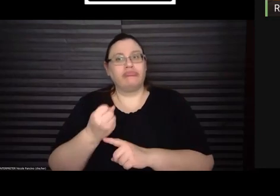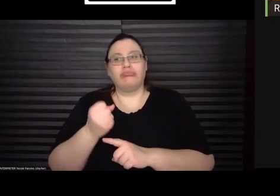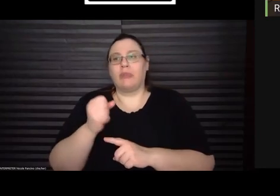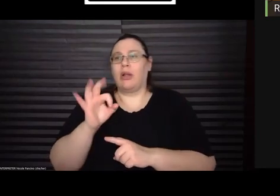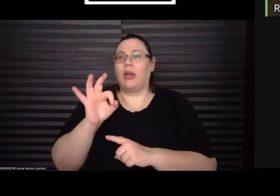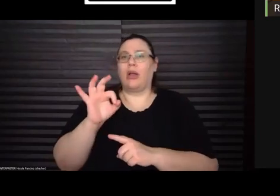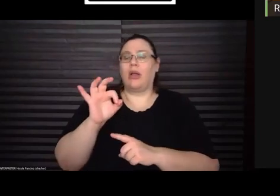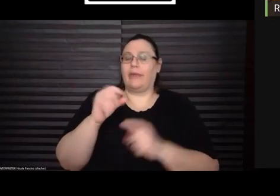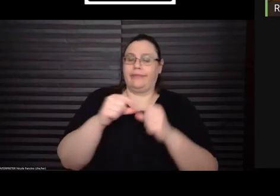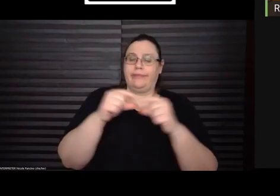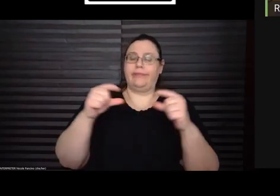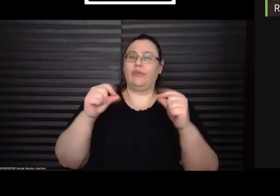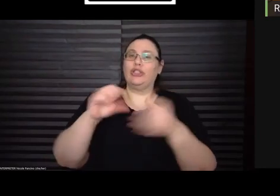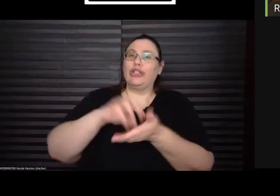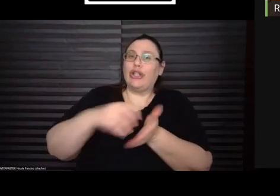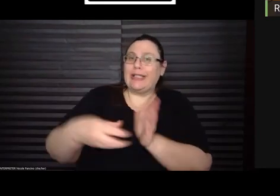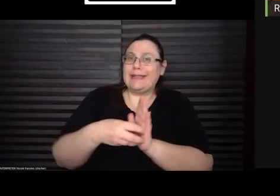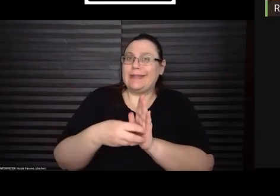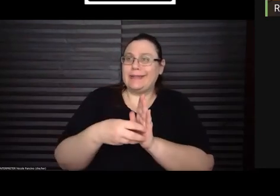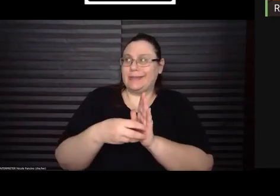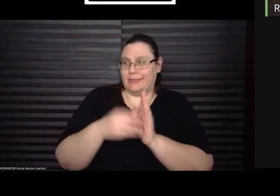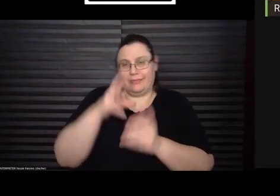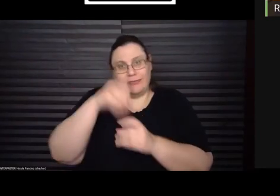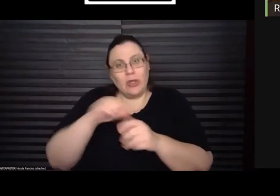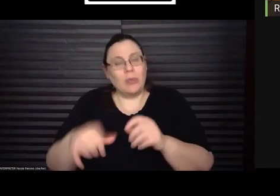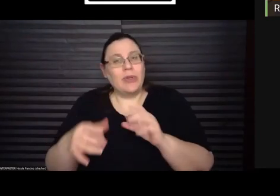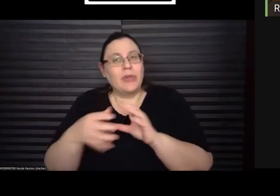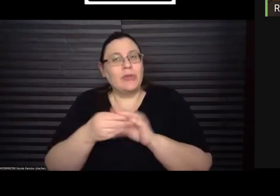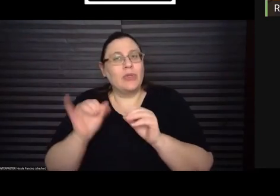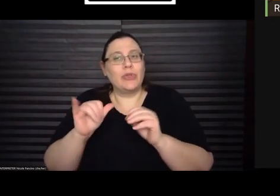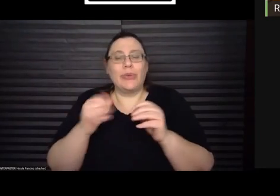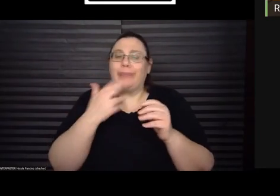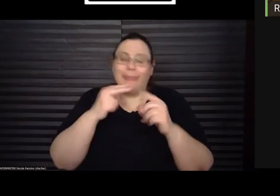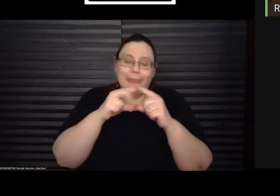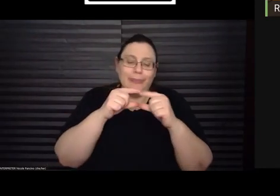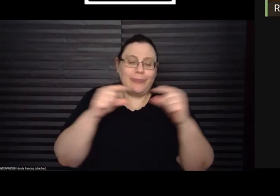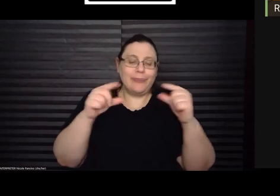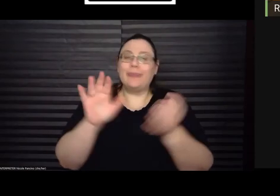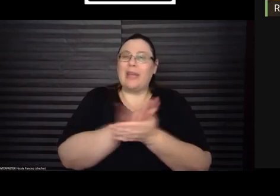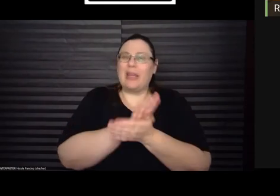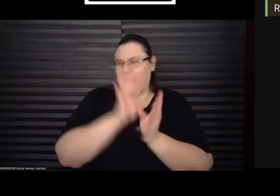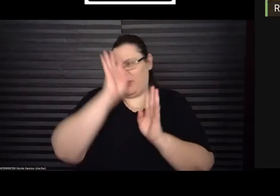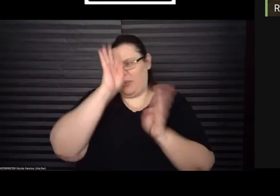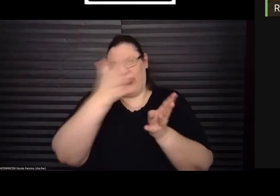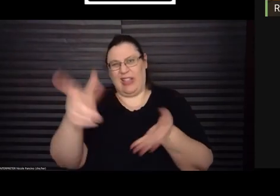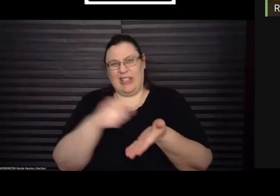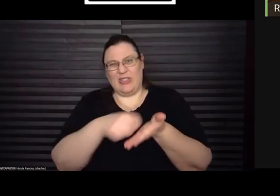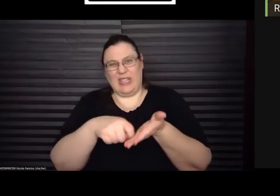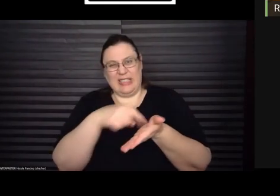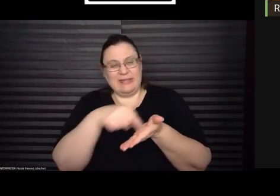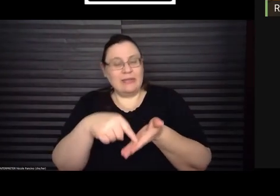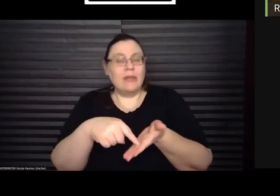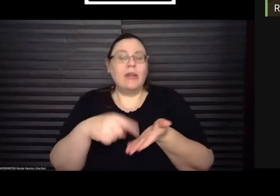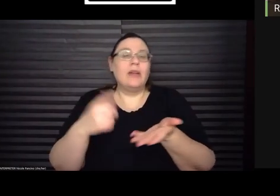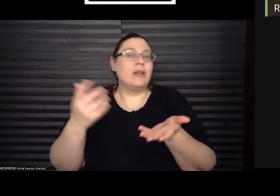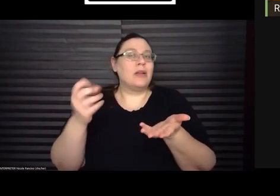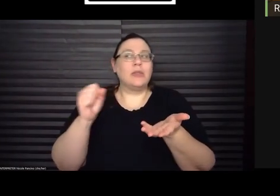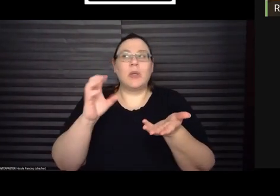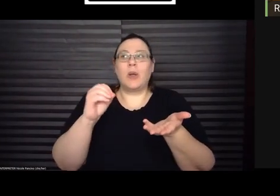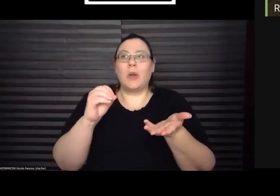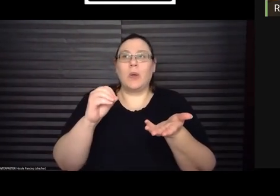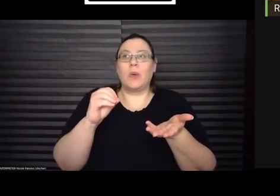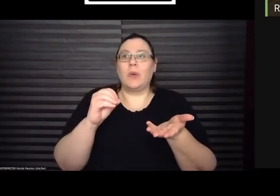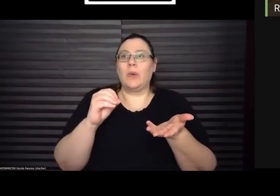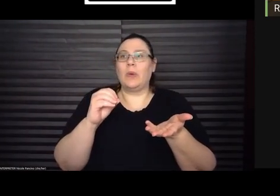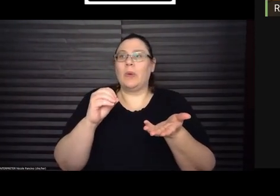know, fortunes became part of the book as well, mm-hmm. right? Little slips of paper with like enigmatic weird things written on them, right? Mm-hmm. So it was just